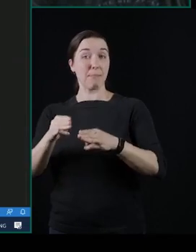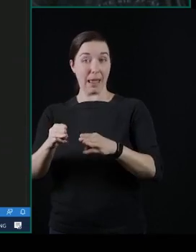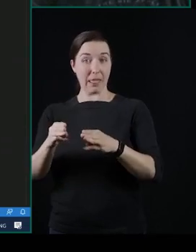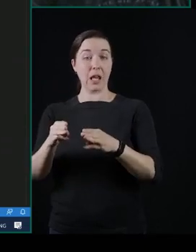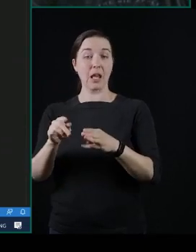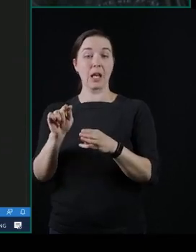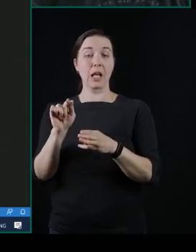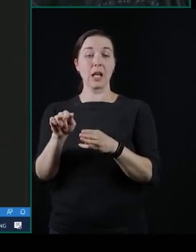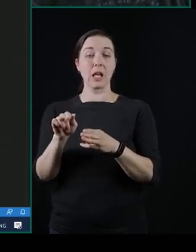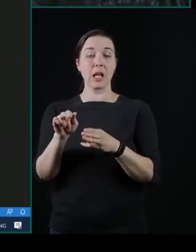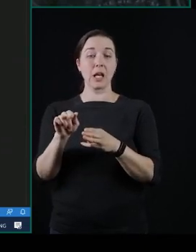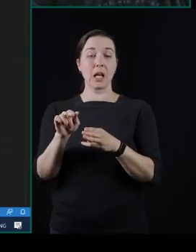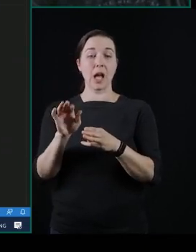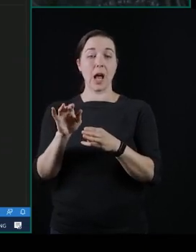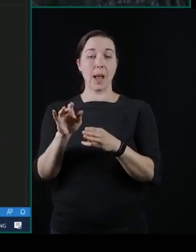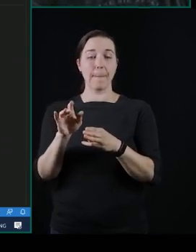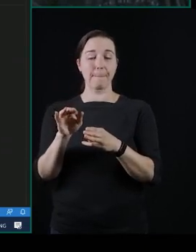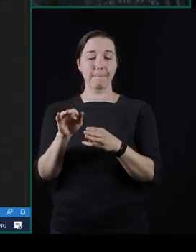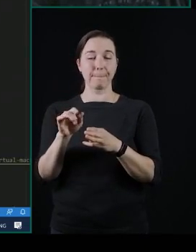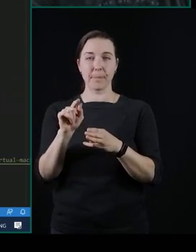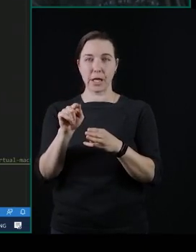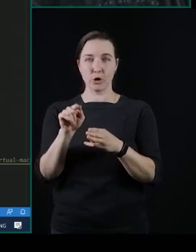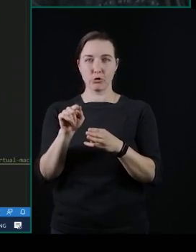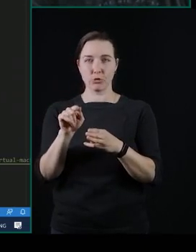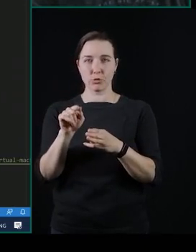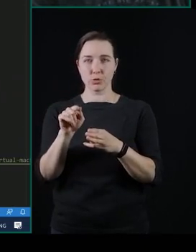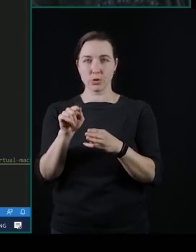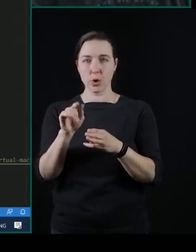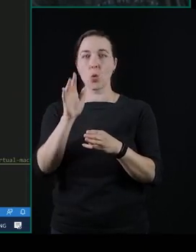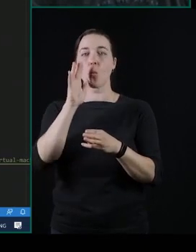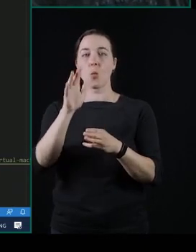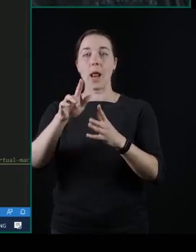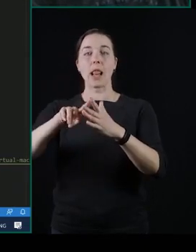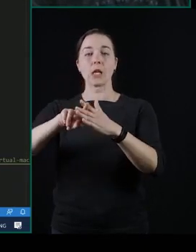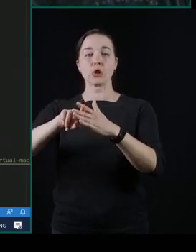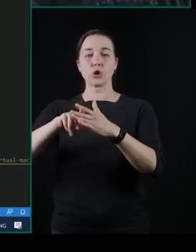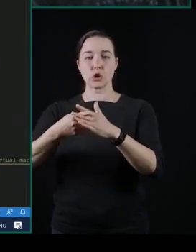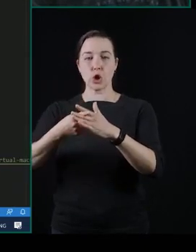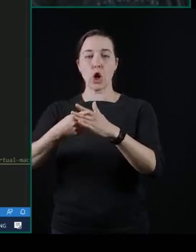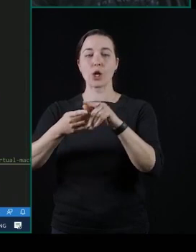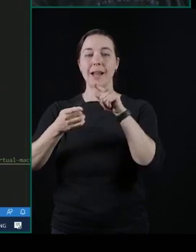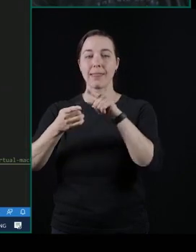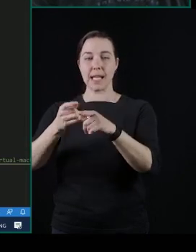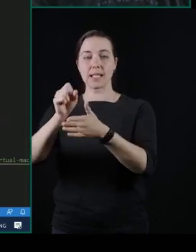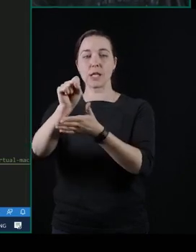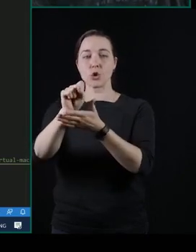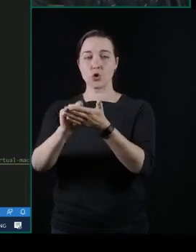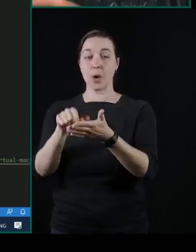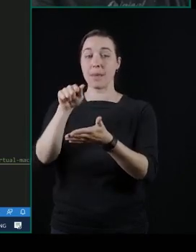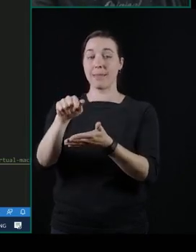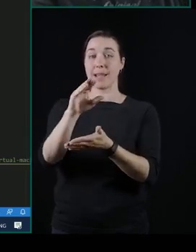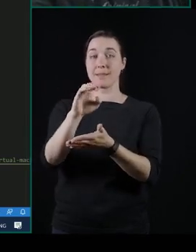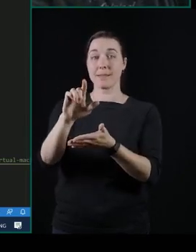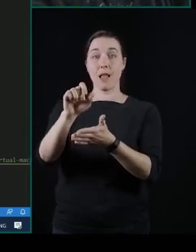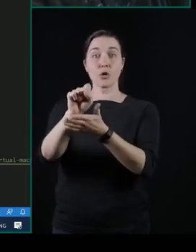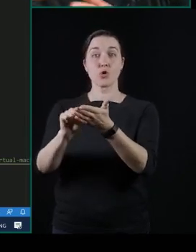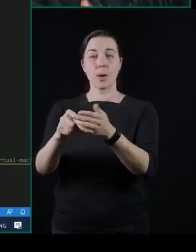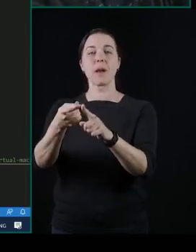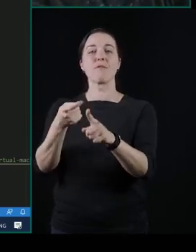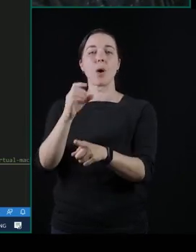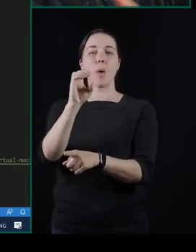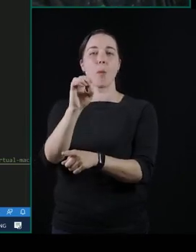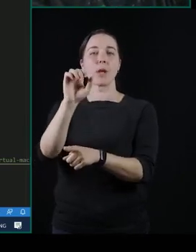it's called here will start this shell script. This shell script is from